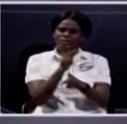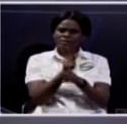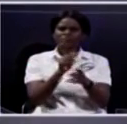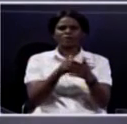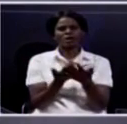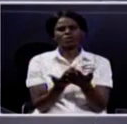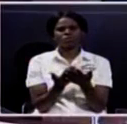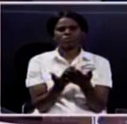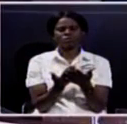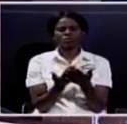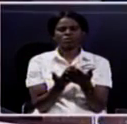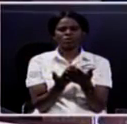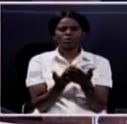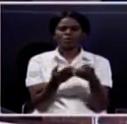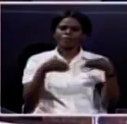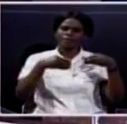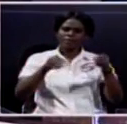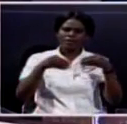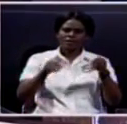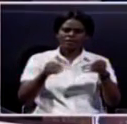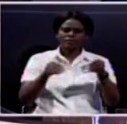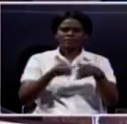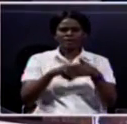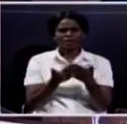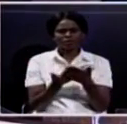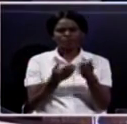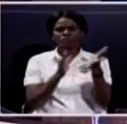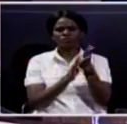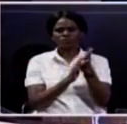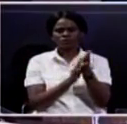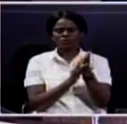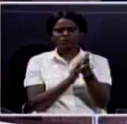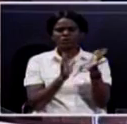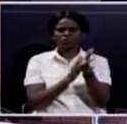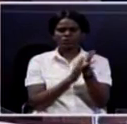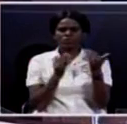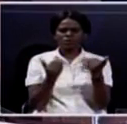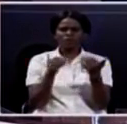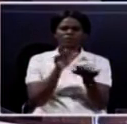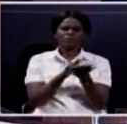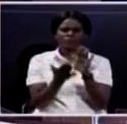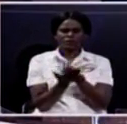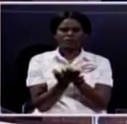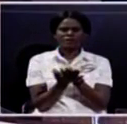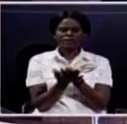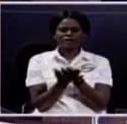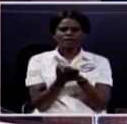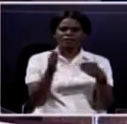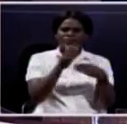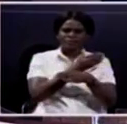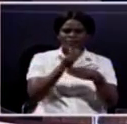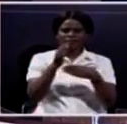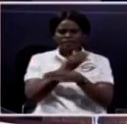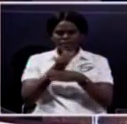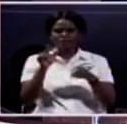good. Been thought out. Market for the schools. The schools now have to become dealers in all these